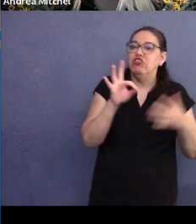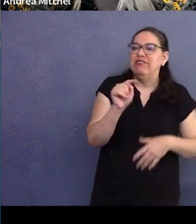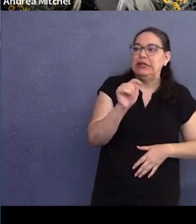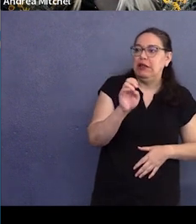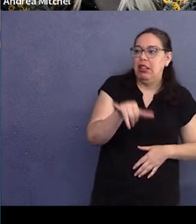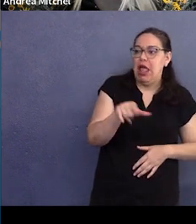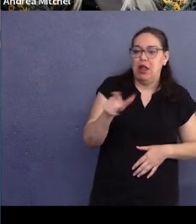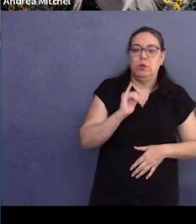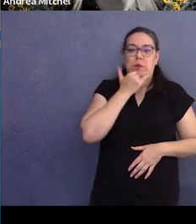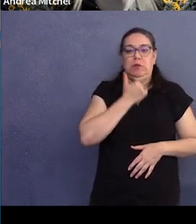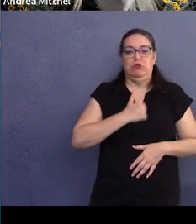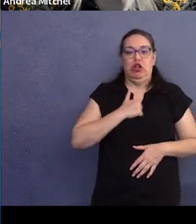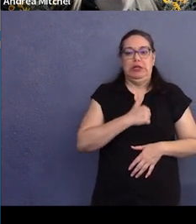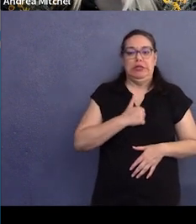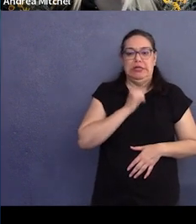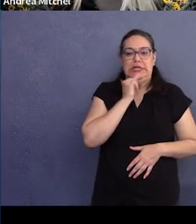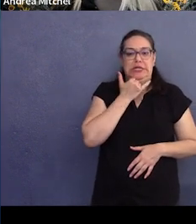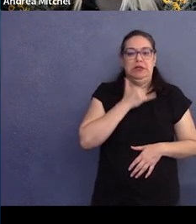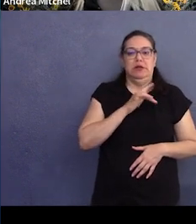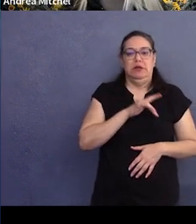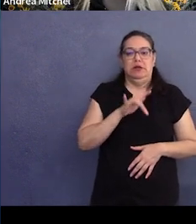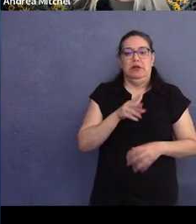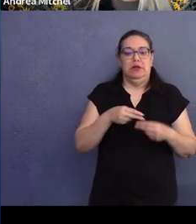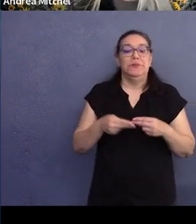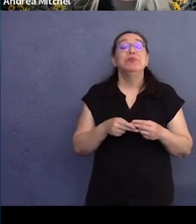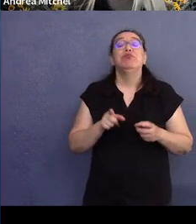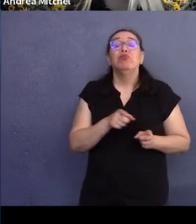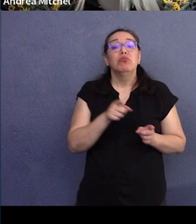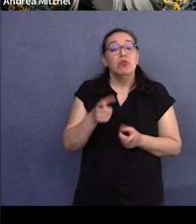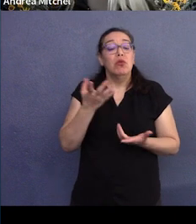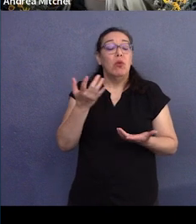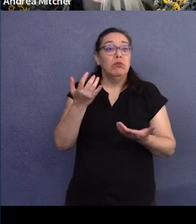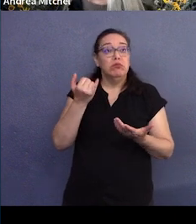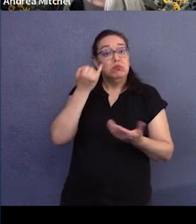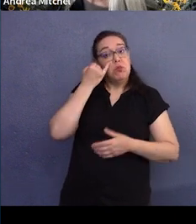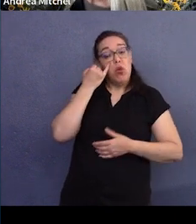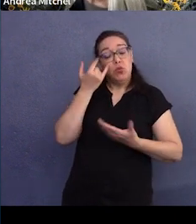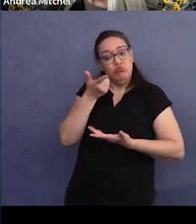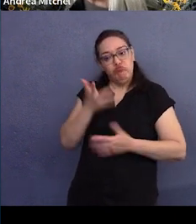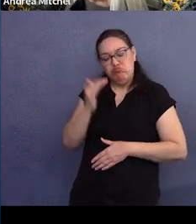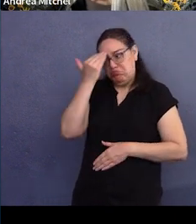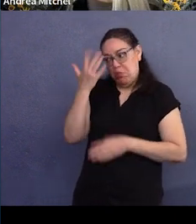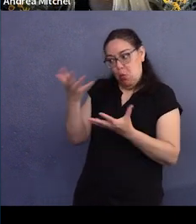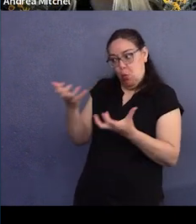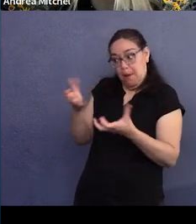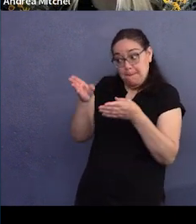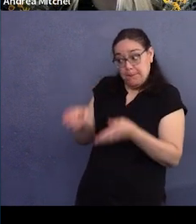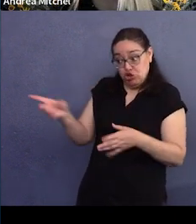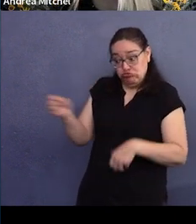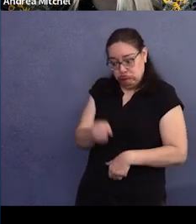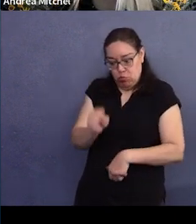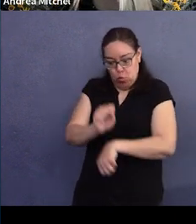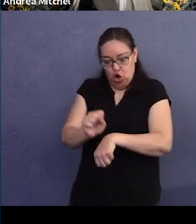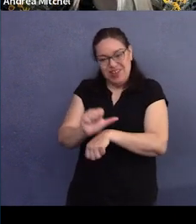sorry about that. Whoa. Say a person, you want them to work 10 hours a week. Well, then that'll give